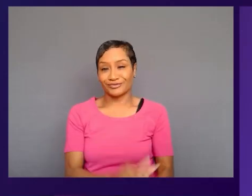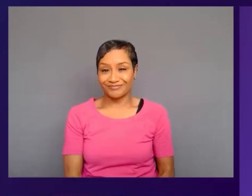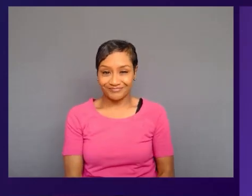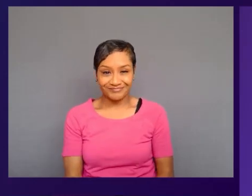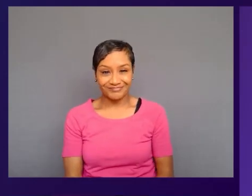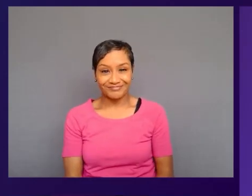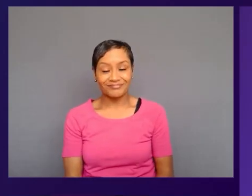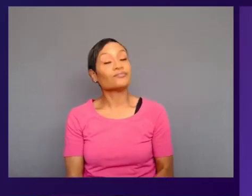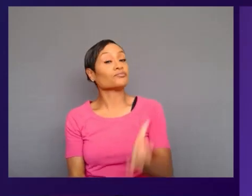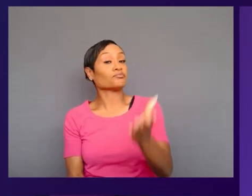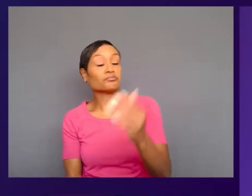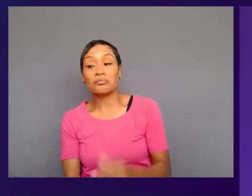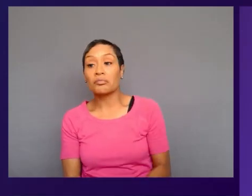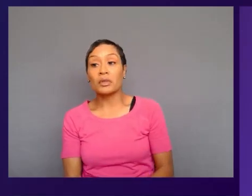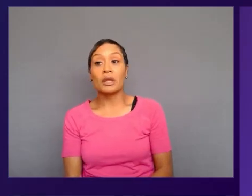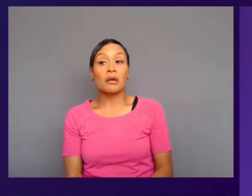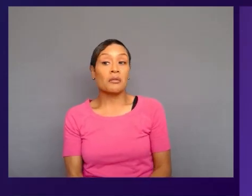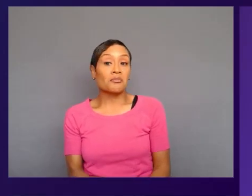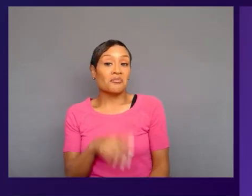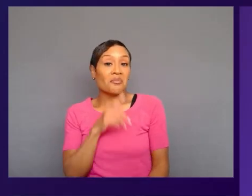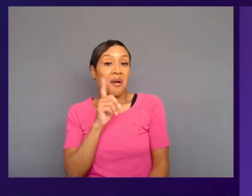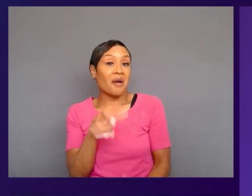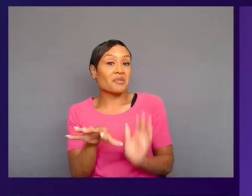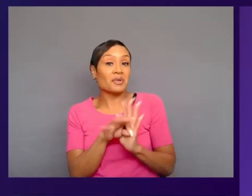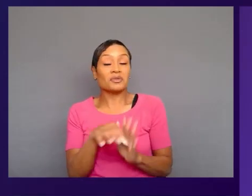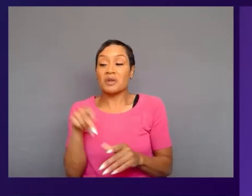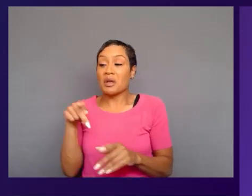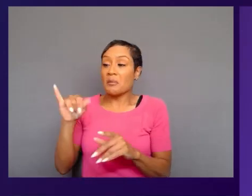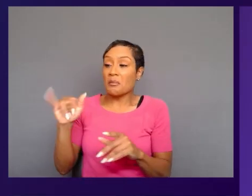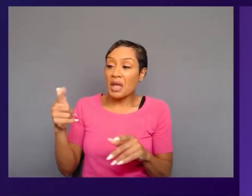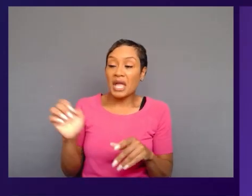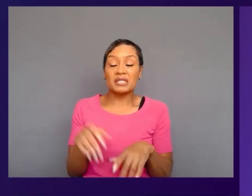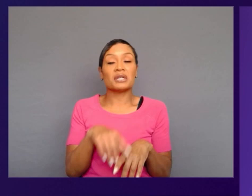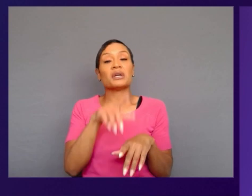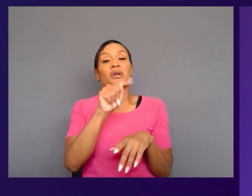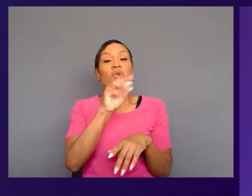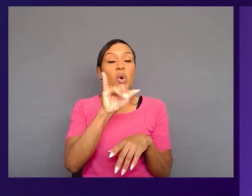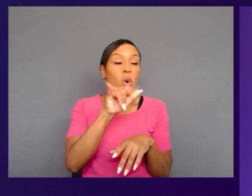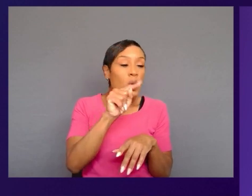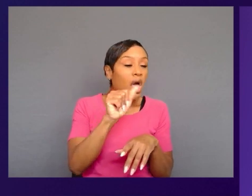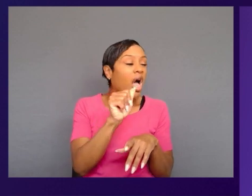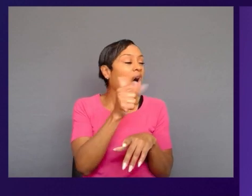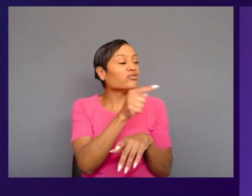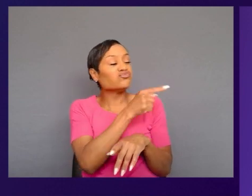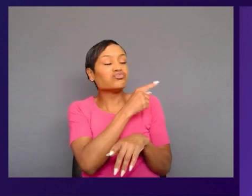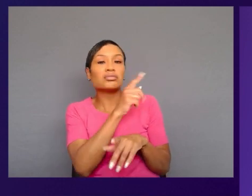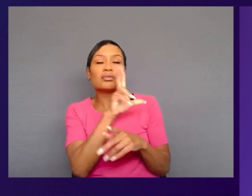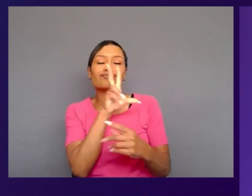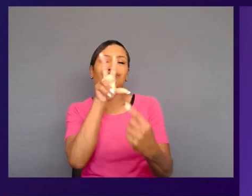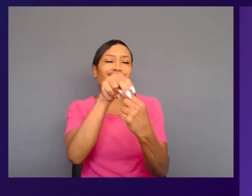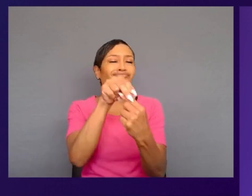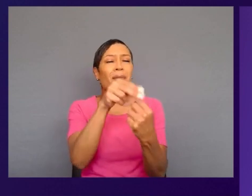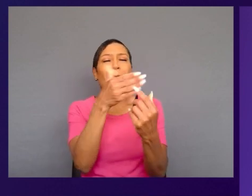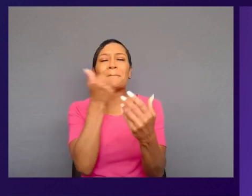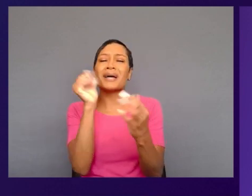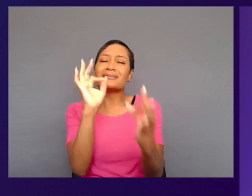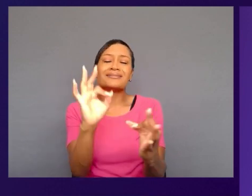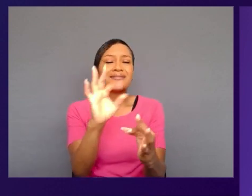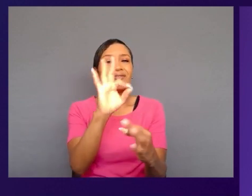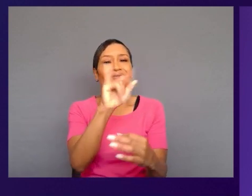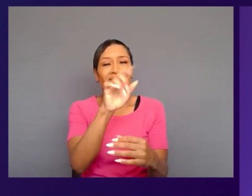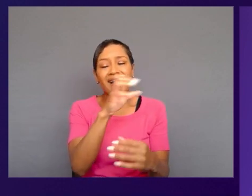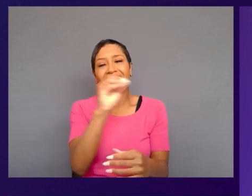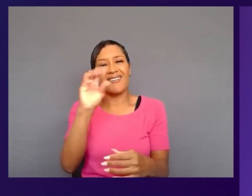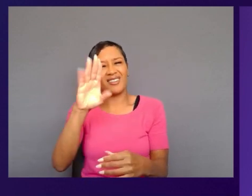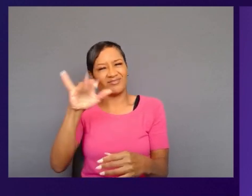So because they don't have to choose, Page, Toyota, and many others are able to leverage the best of both file and object